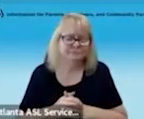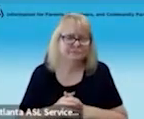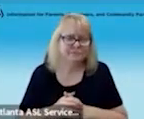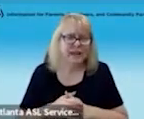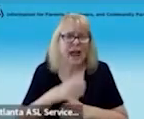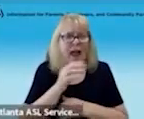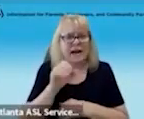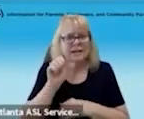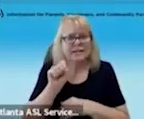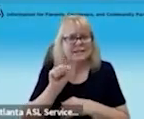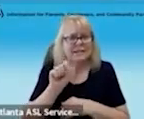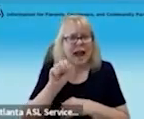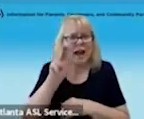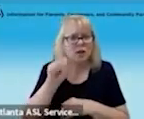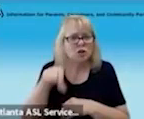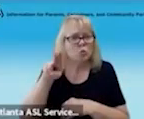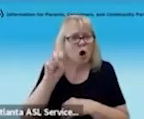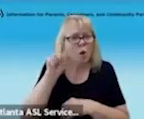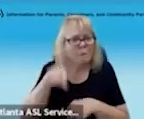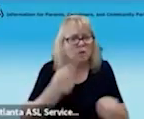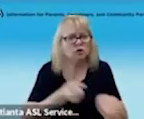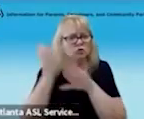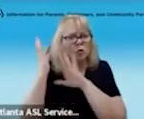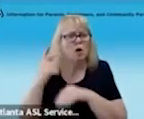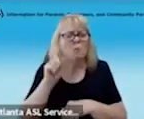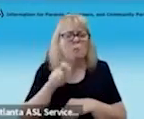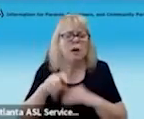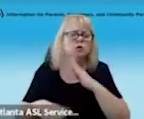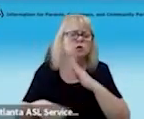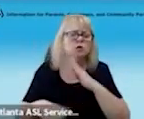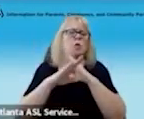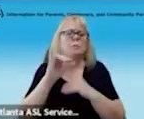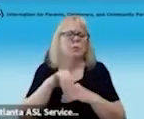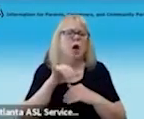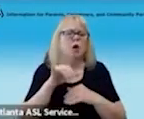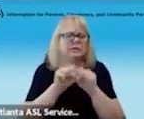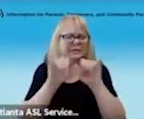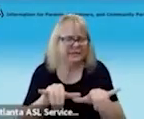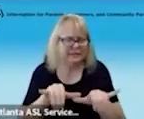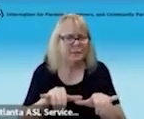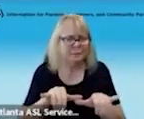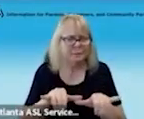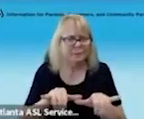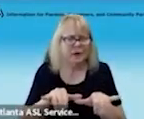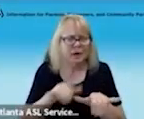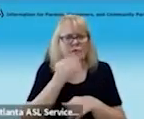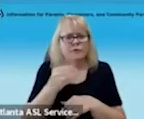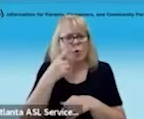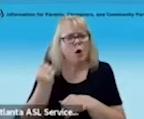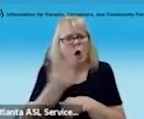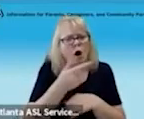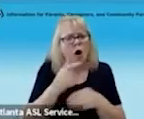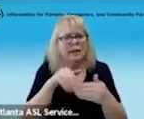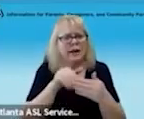grateful to the messenger that they have the guts to say exactly what it is happening in the community. Like I say again,